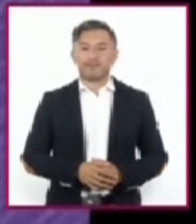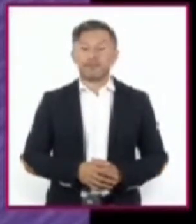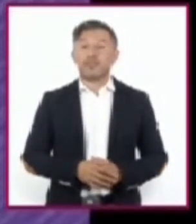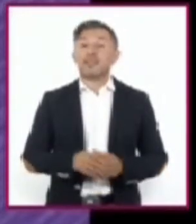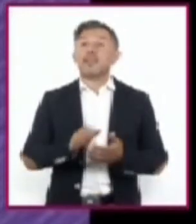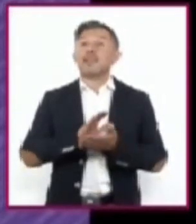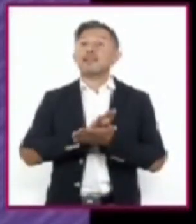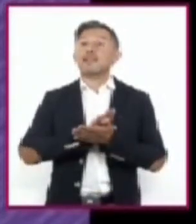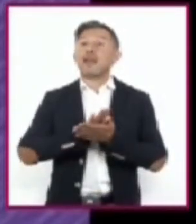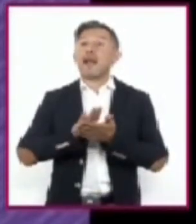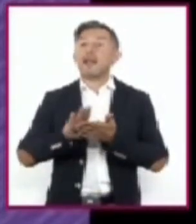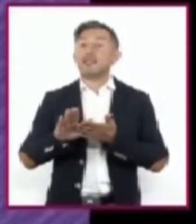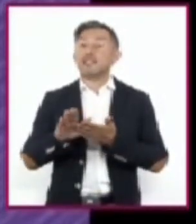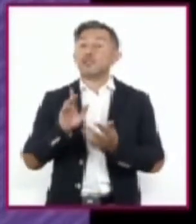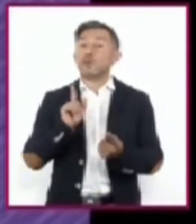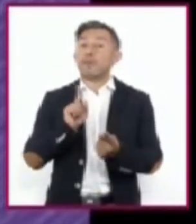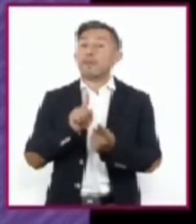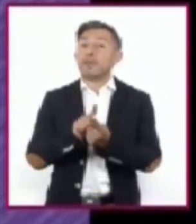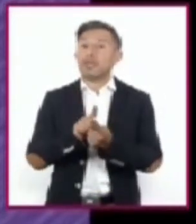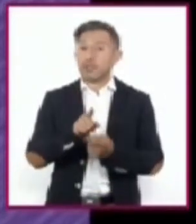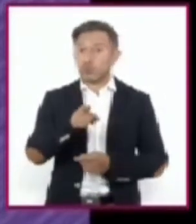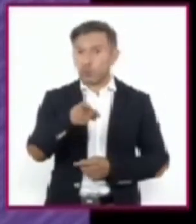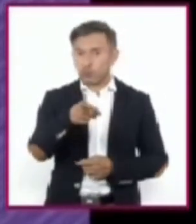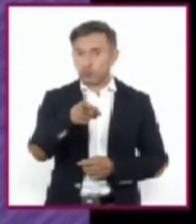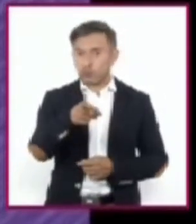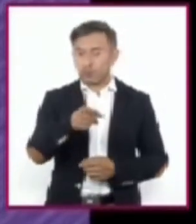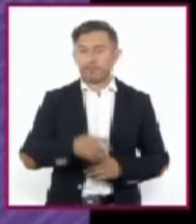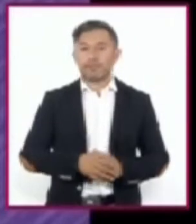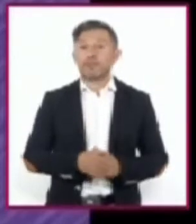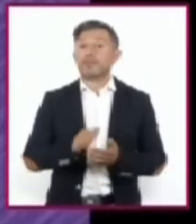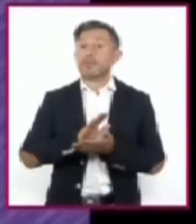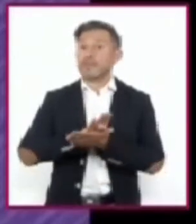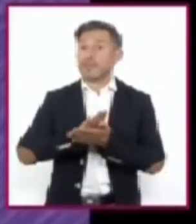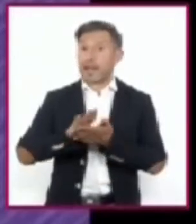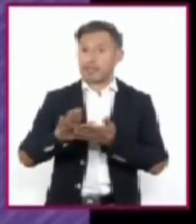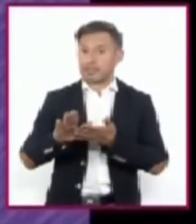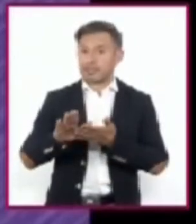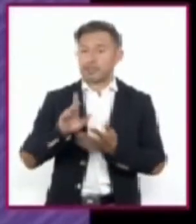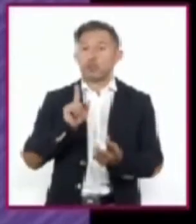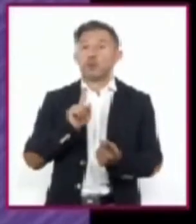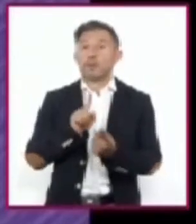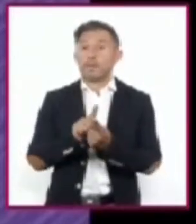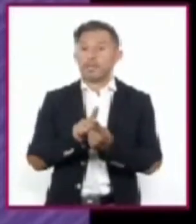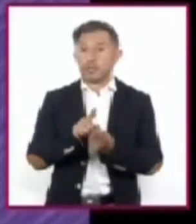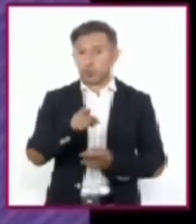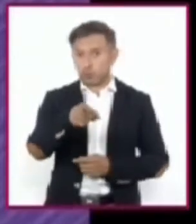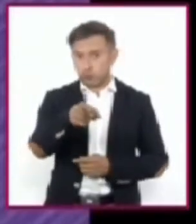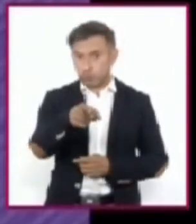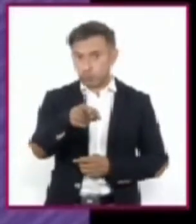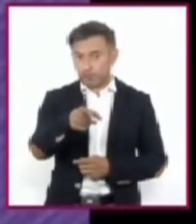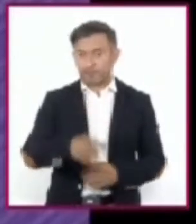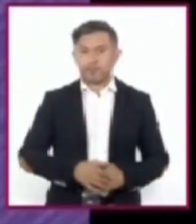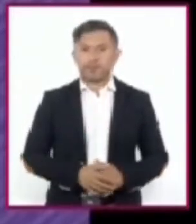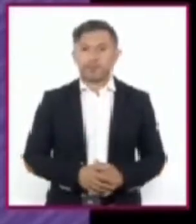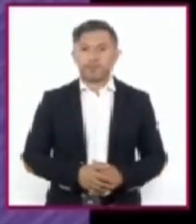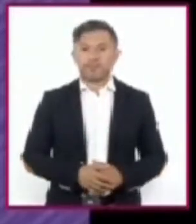Nice to meet you. Nice to meet you.